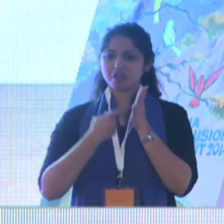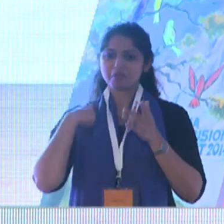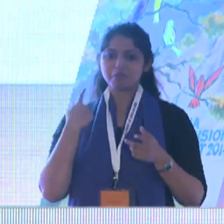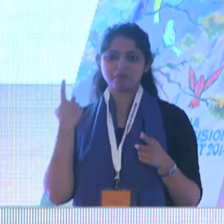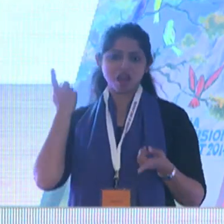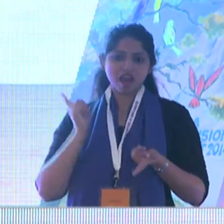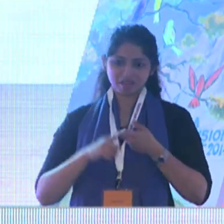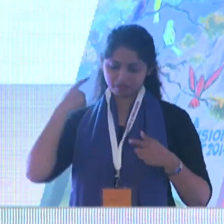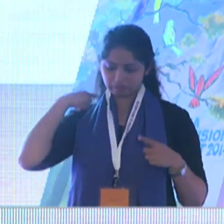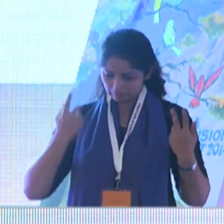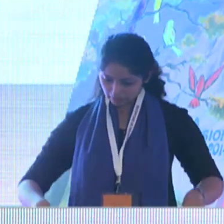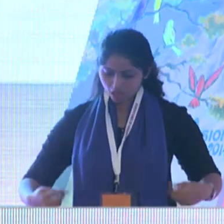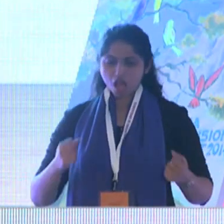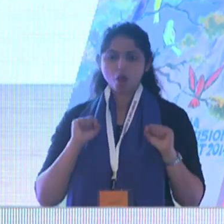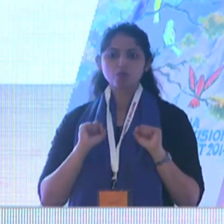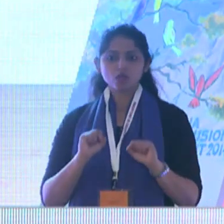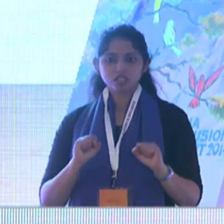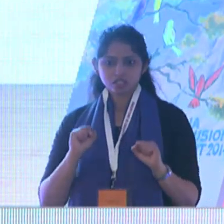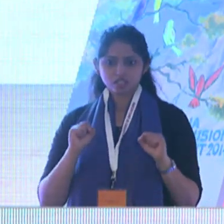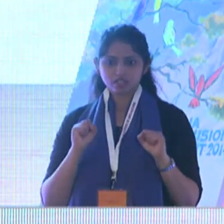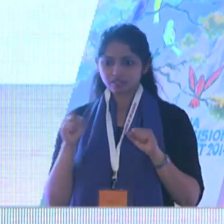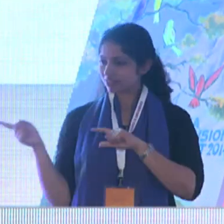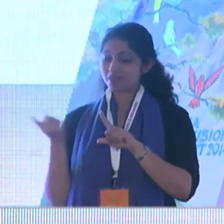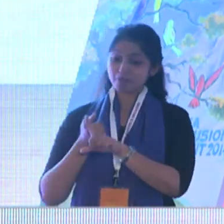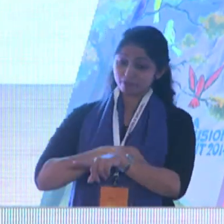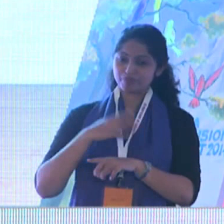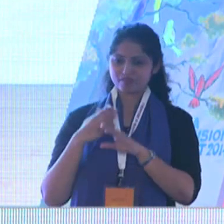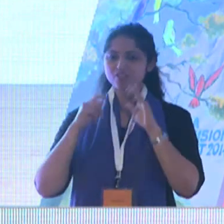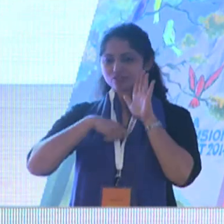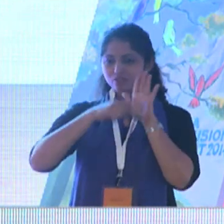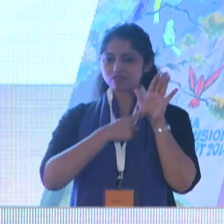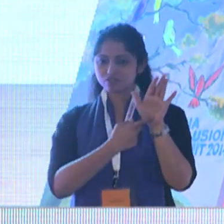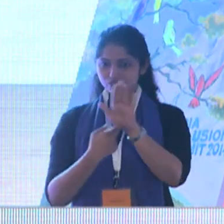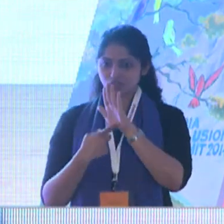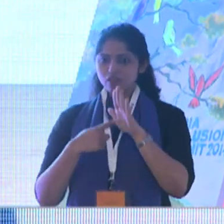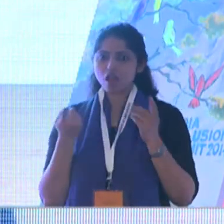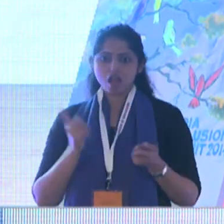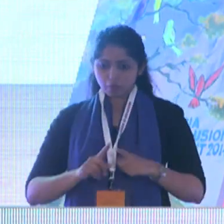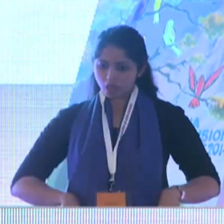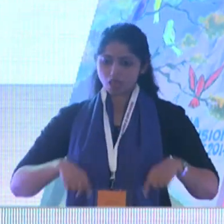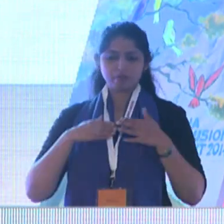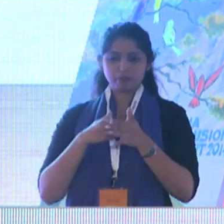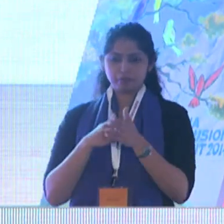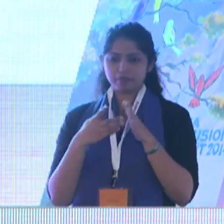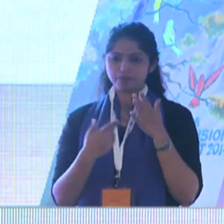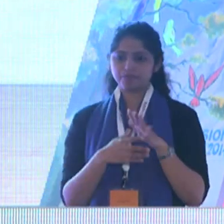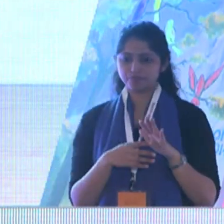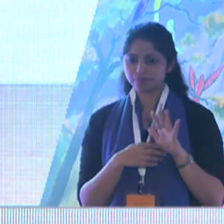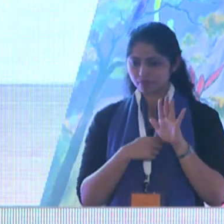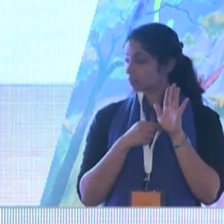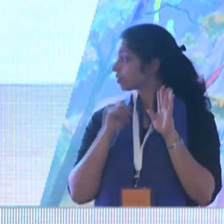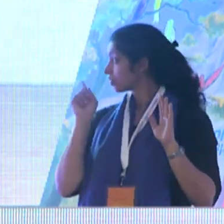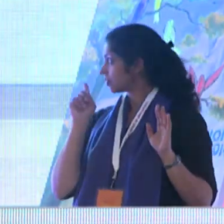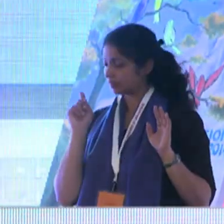impossible for her, changed her life, is truly incredible. So before I go on further, I'd like them to play the small video, please.